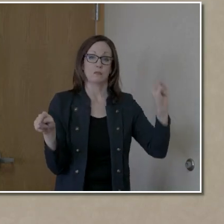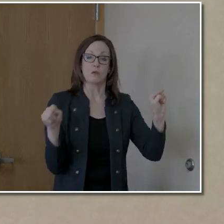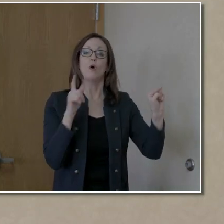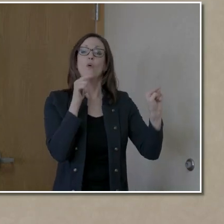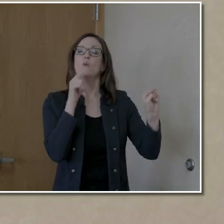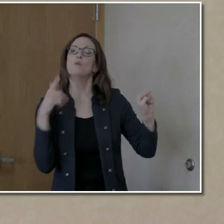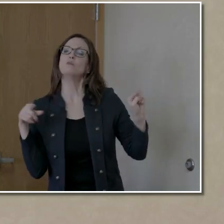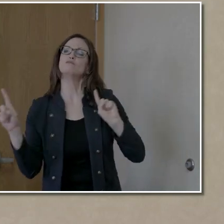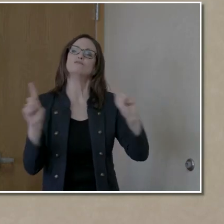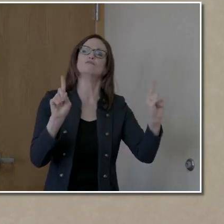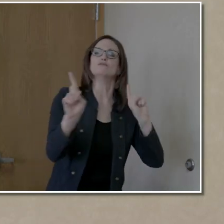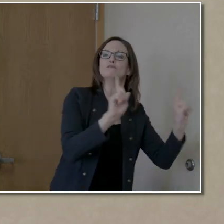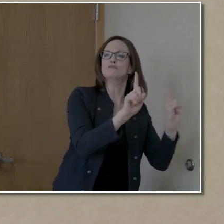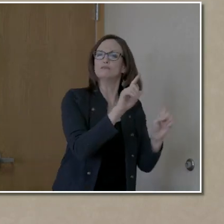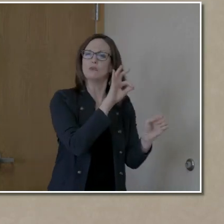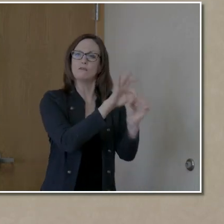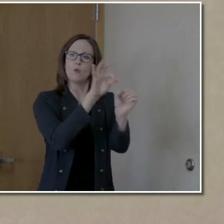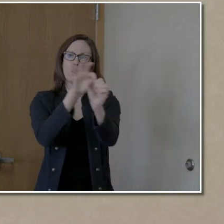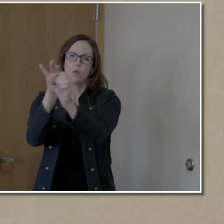test result did come back negative.